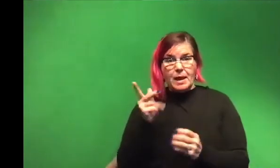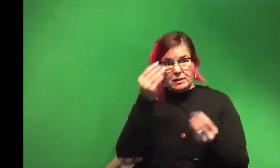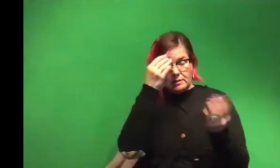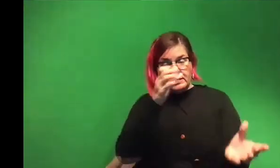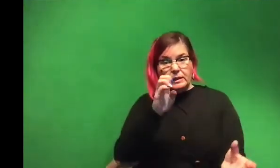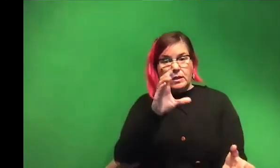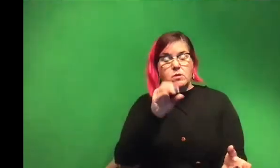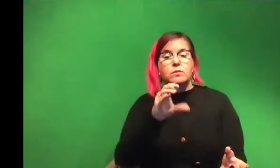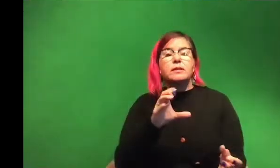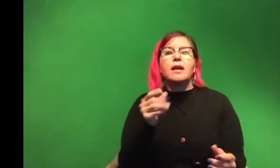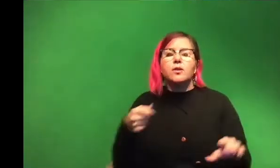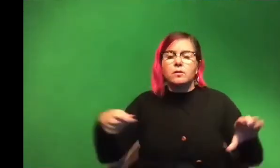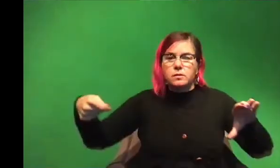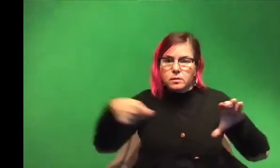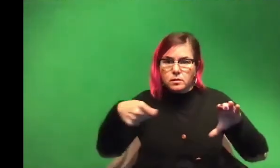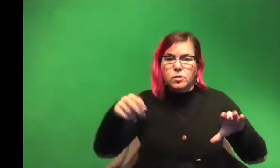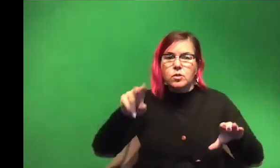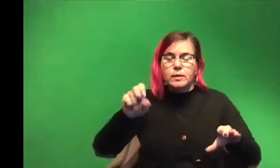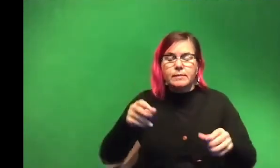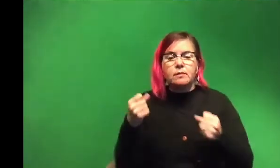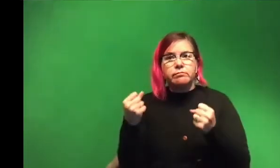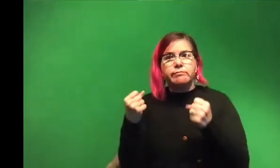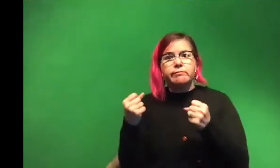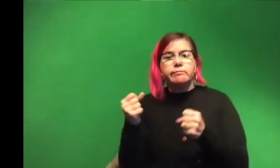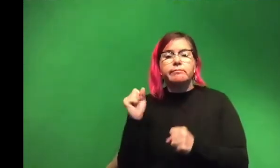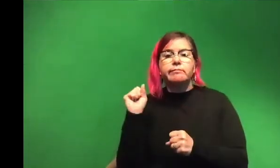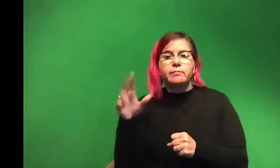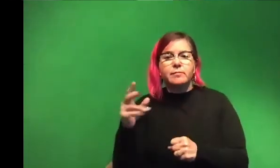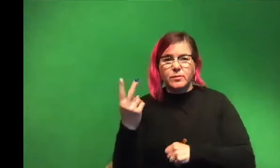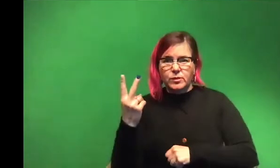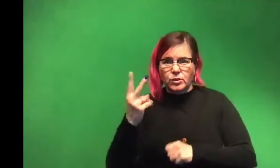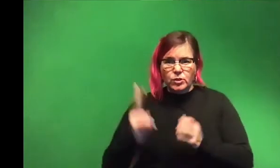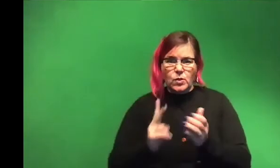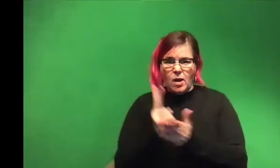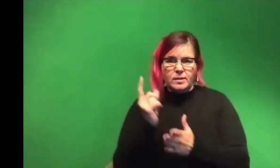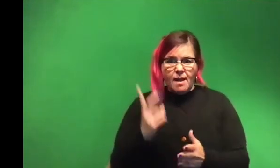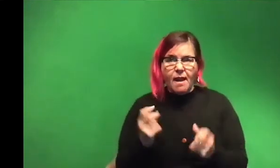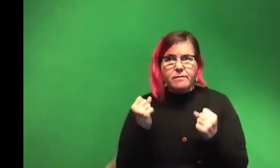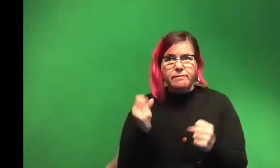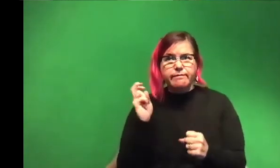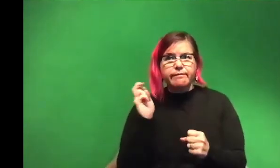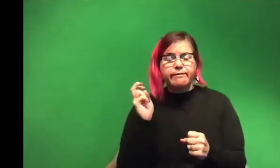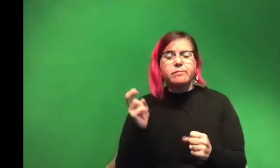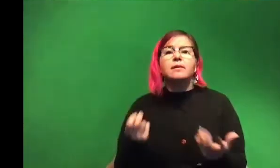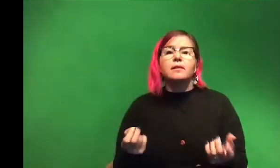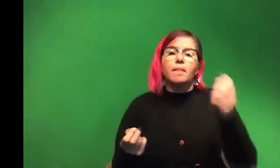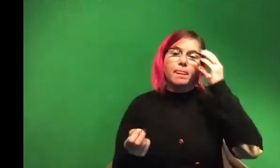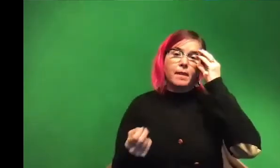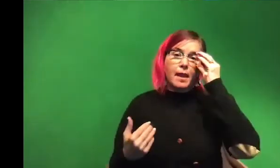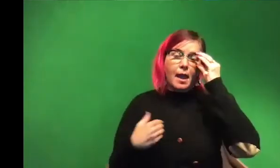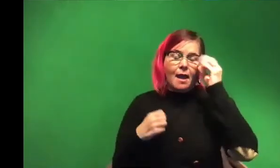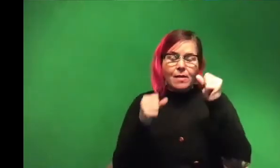it on a thumb drive and drive it back to the EOC, which took 2.5 hours. So the thing is, we have this